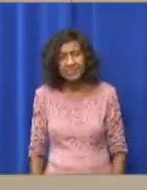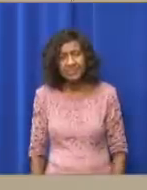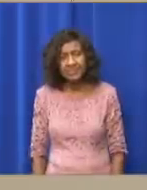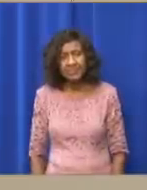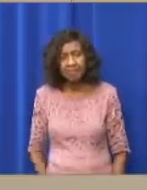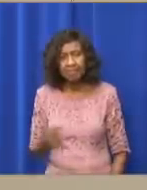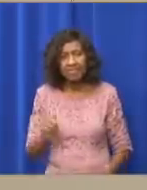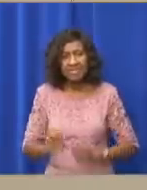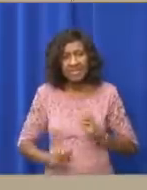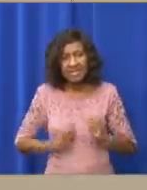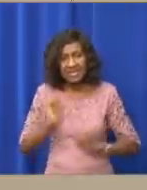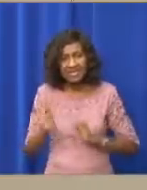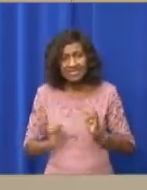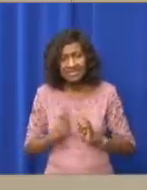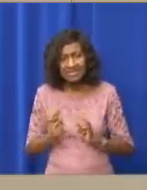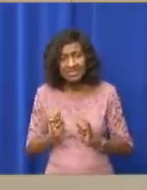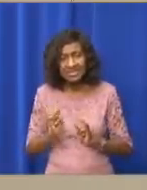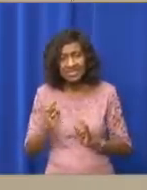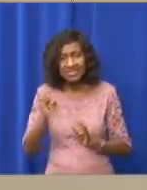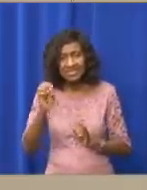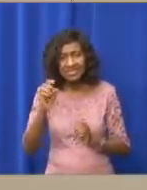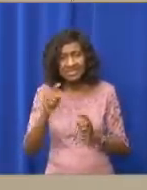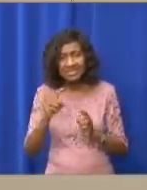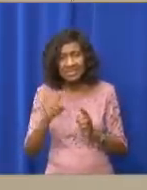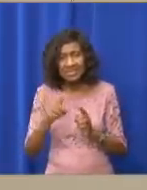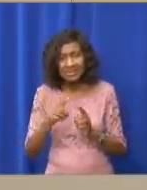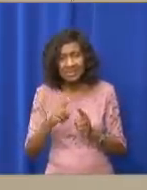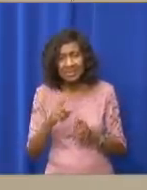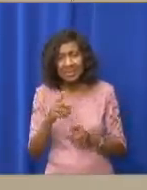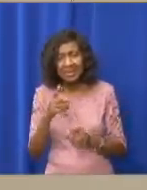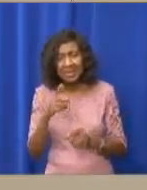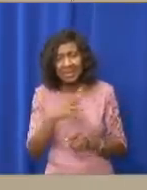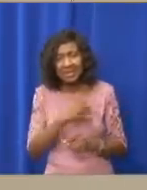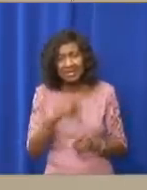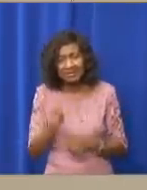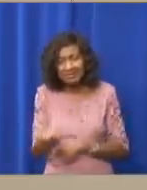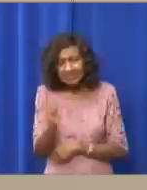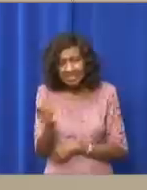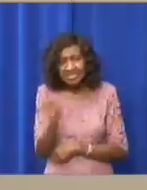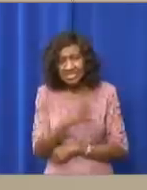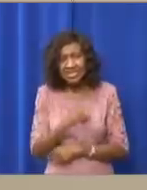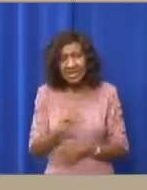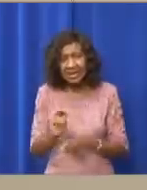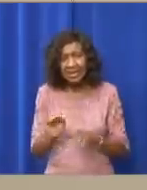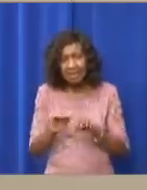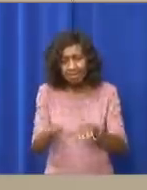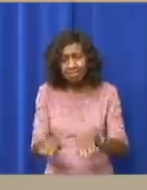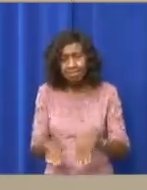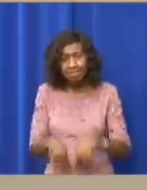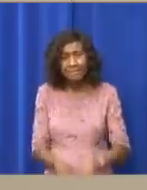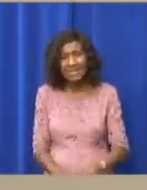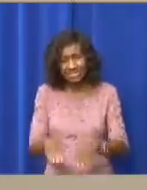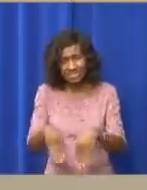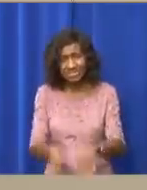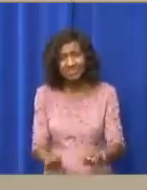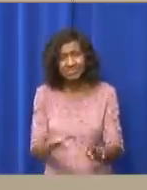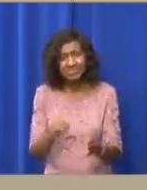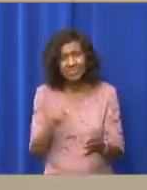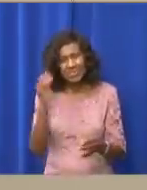The exercise point and the fishing point and the beach point, we know how important all of those